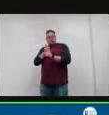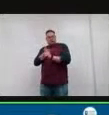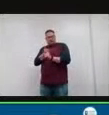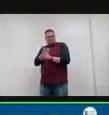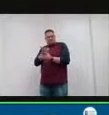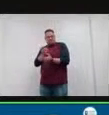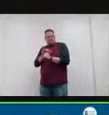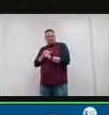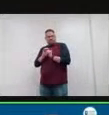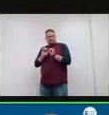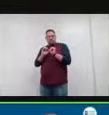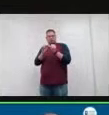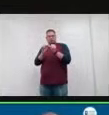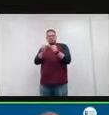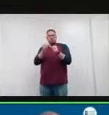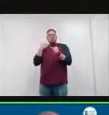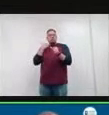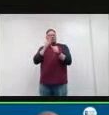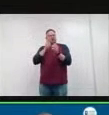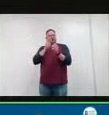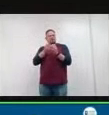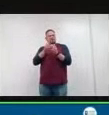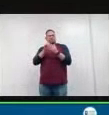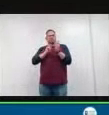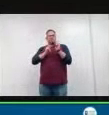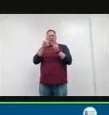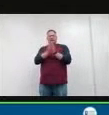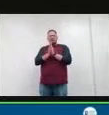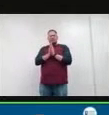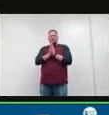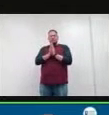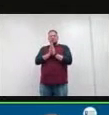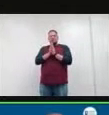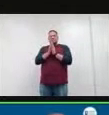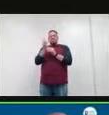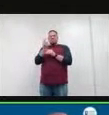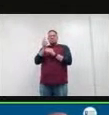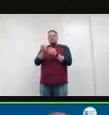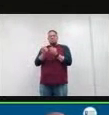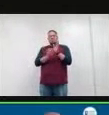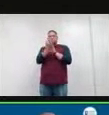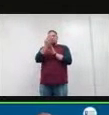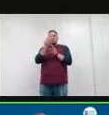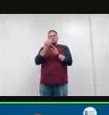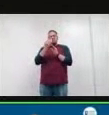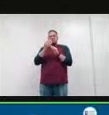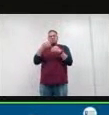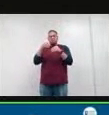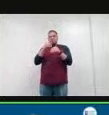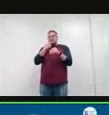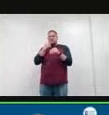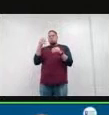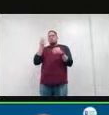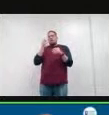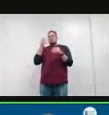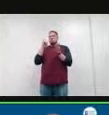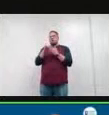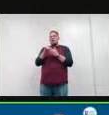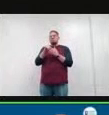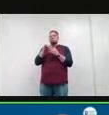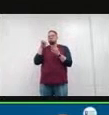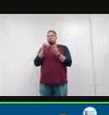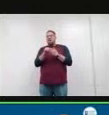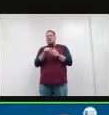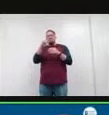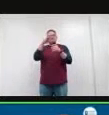ongoing basis that we acknowledge that. And so when people ask, when someone approaches you in the grocery store and says, wow, that vote